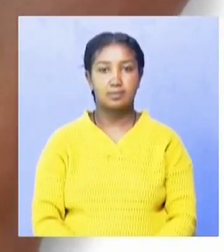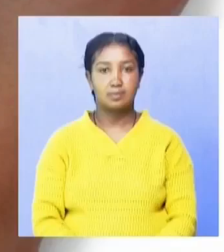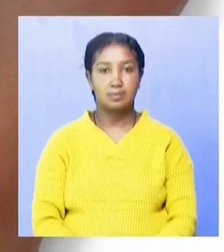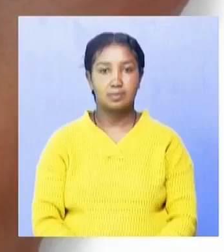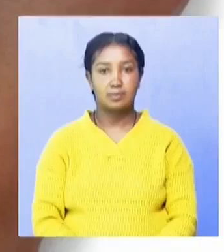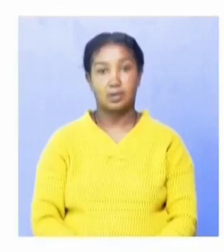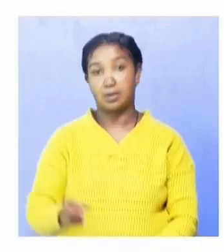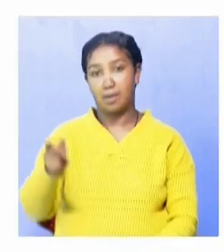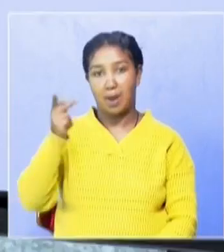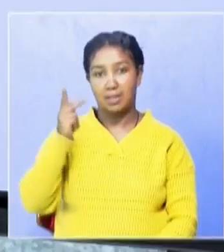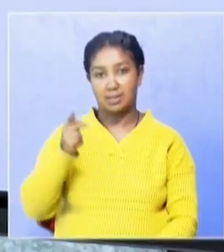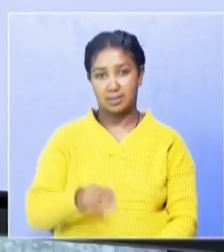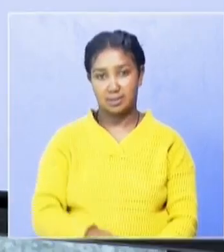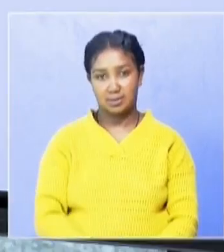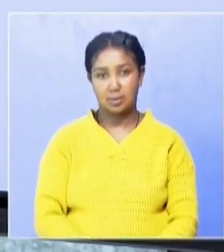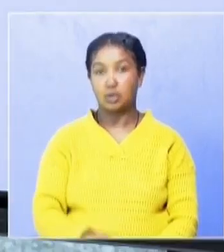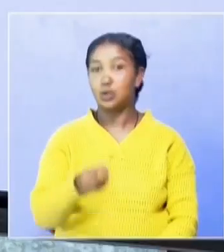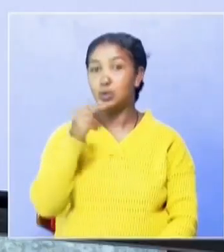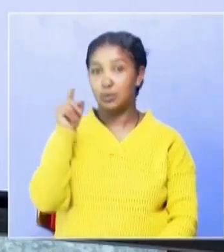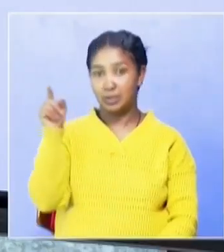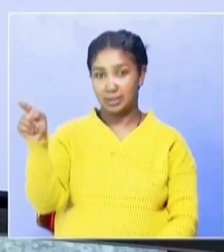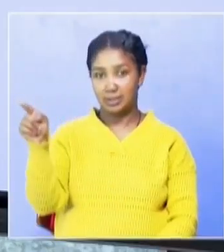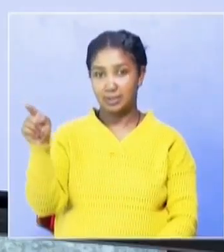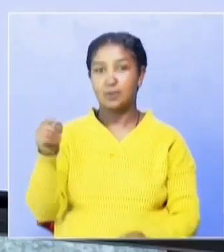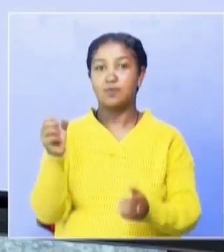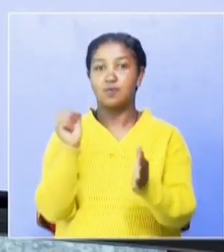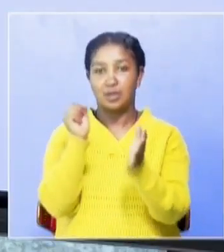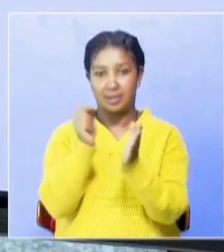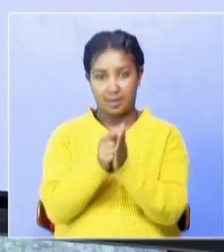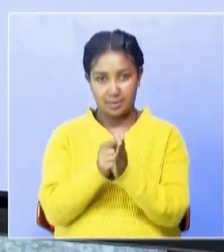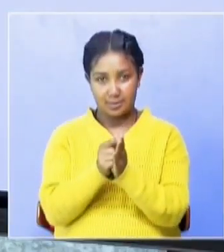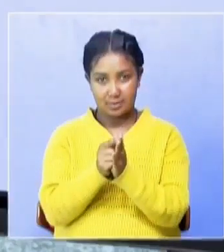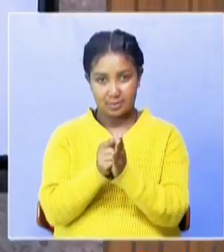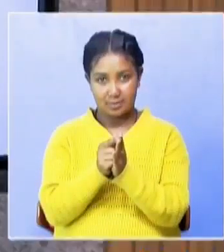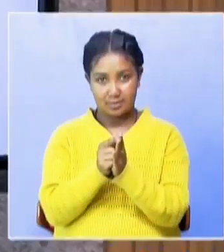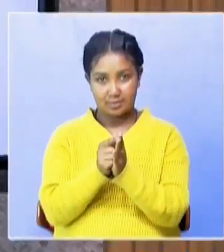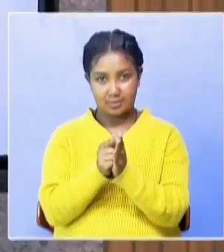In the past. Look, for example,